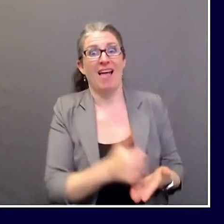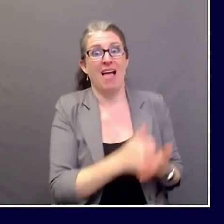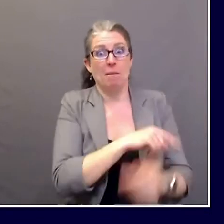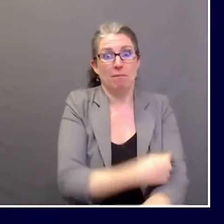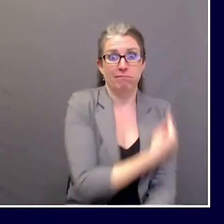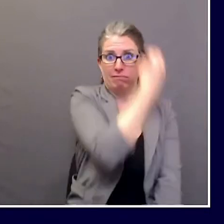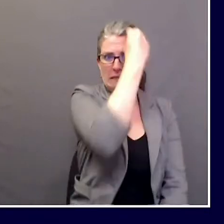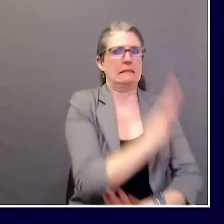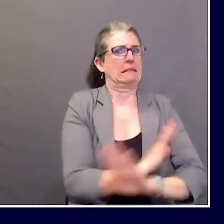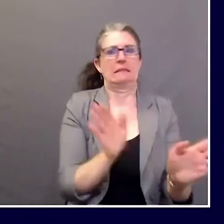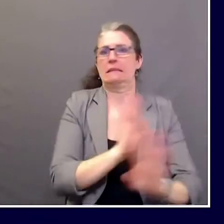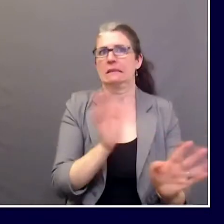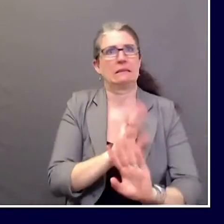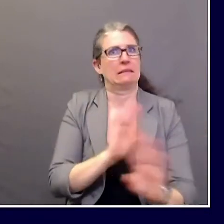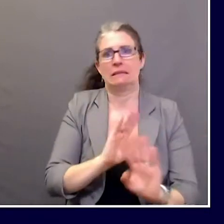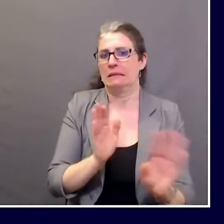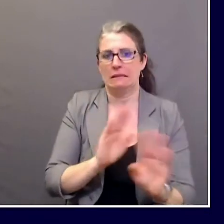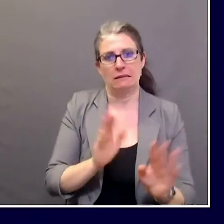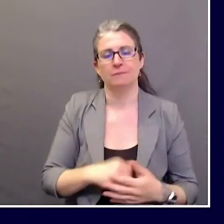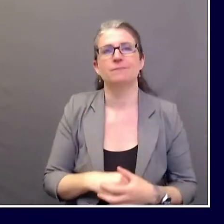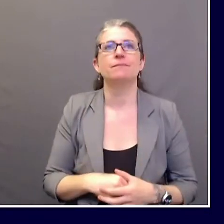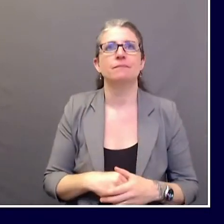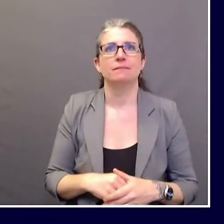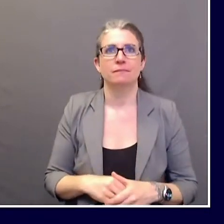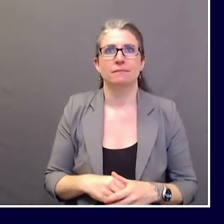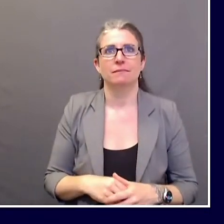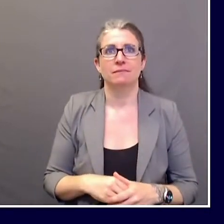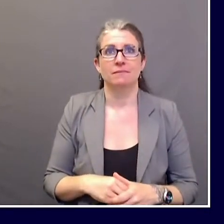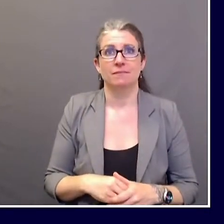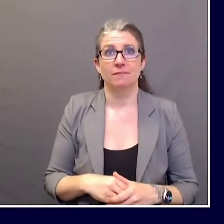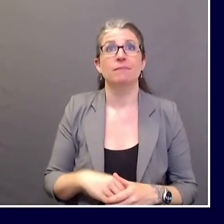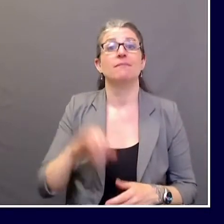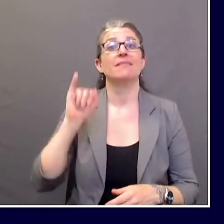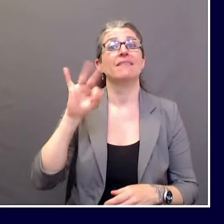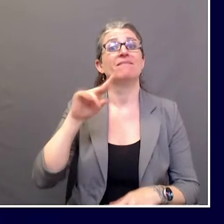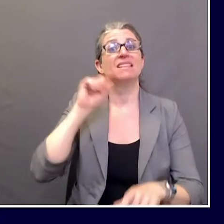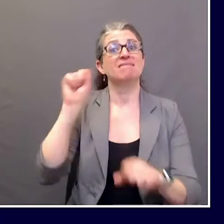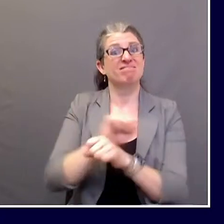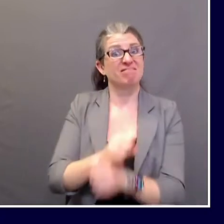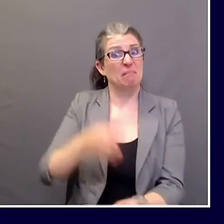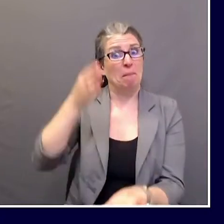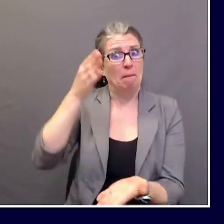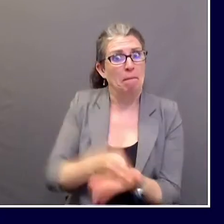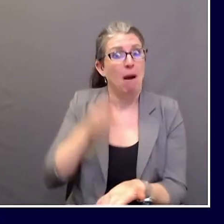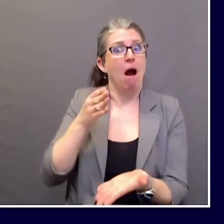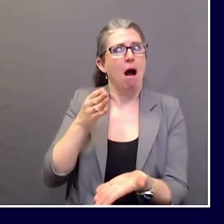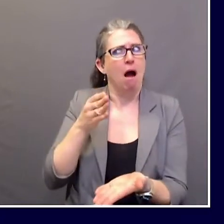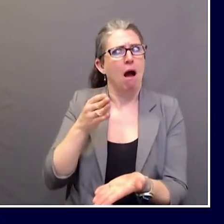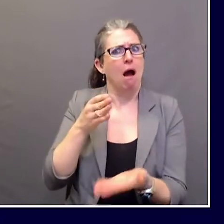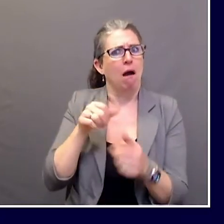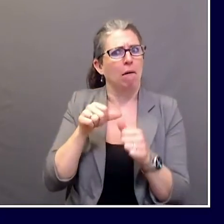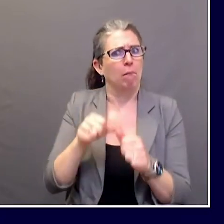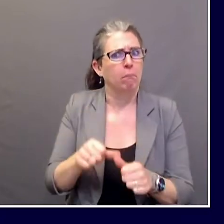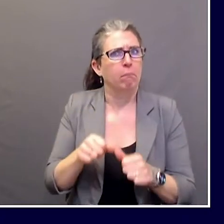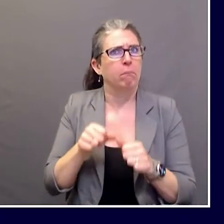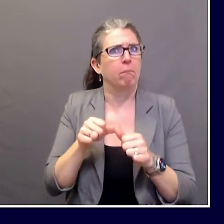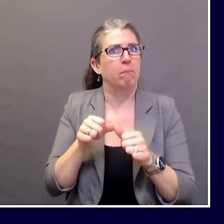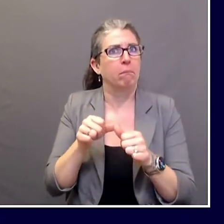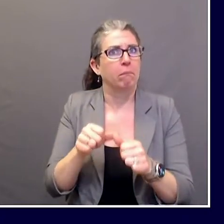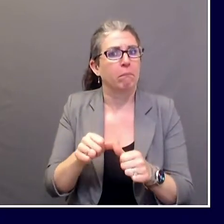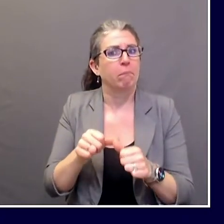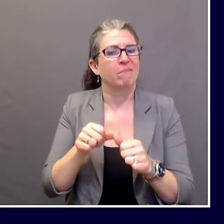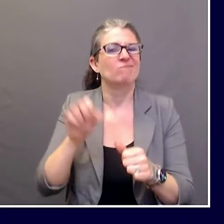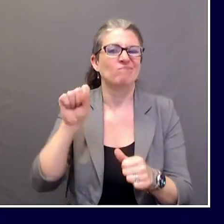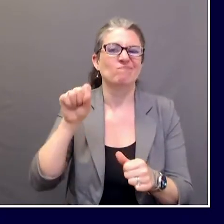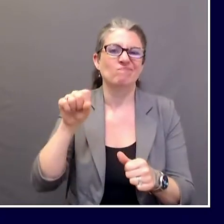raised will come into sharper focus, and we'll have to come up with an alternative mechanism to keep vaccinating vulnerable